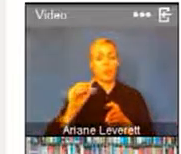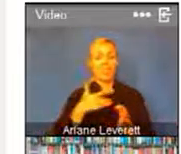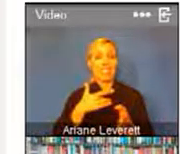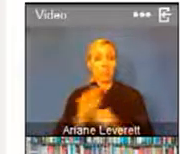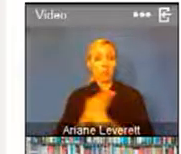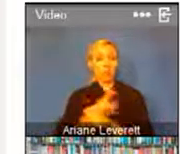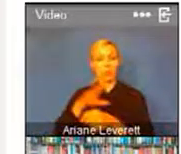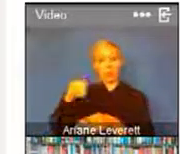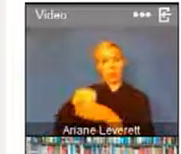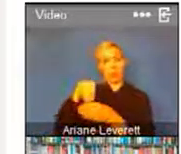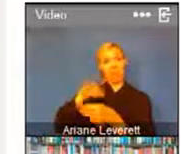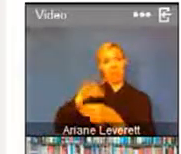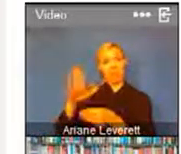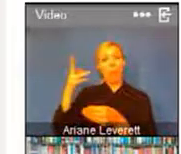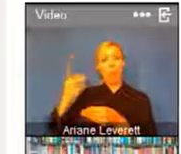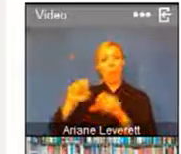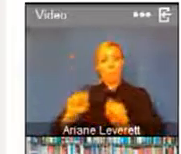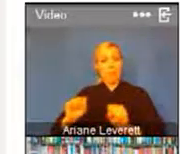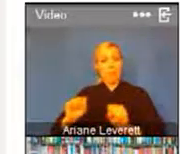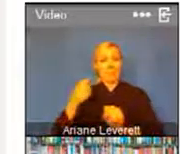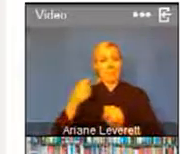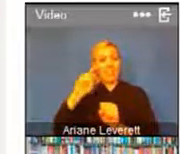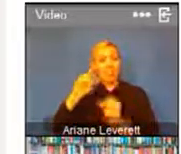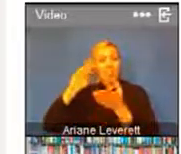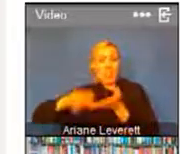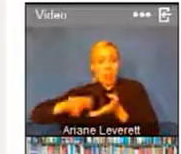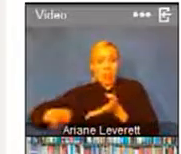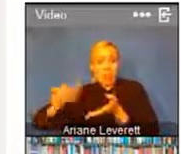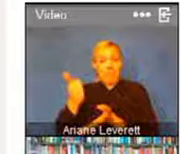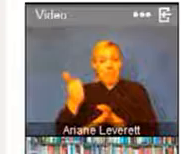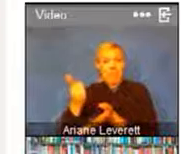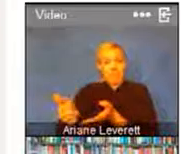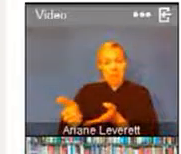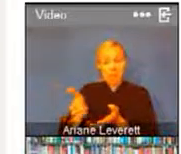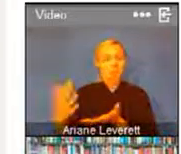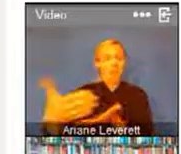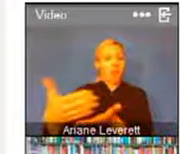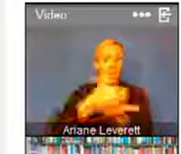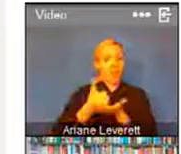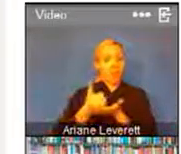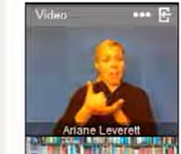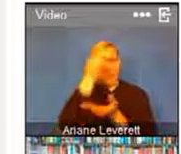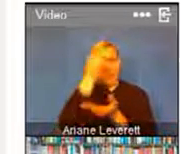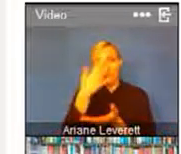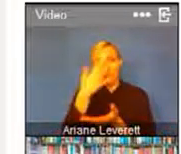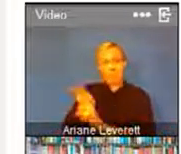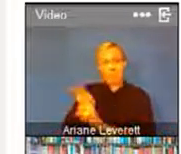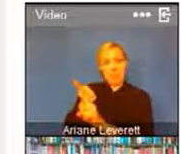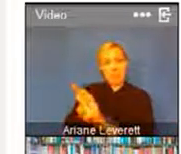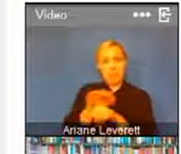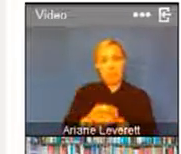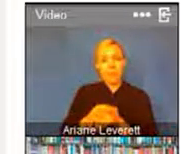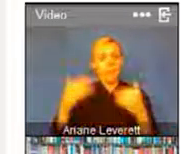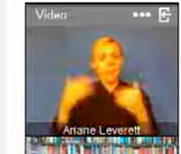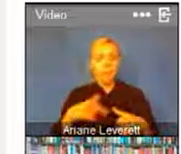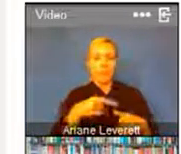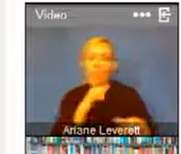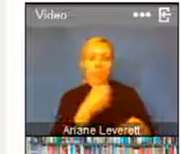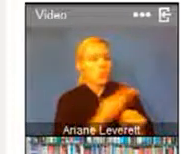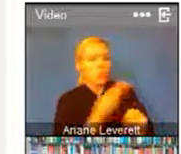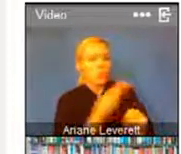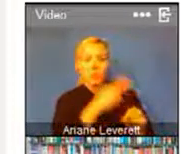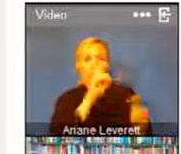We also saw that most research results are from bilateral and multilateral agencies as well as from non-governmental